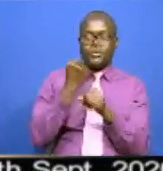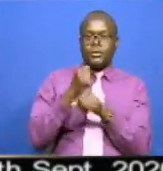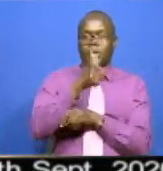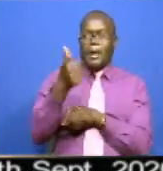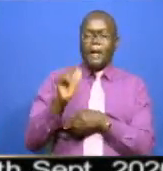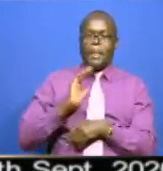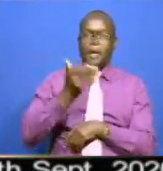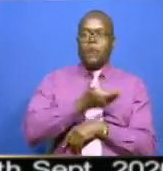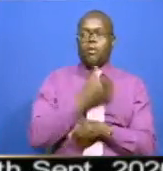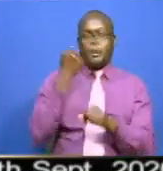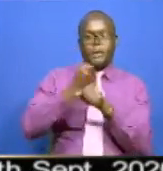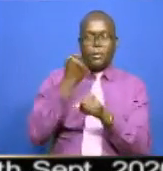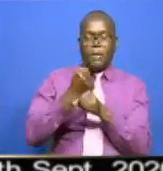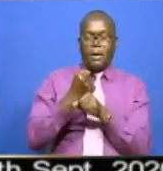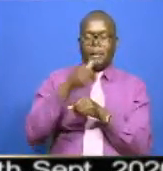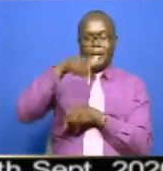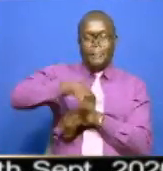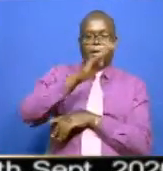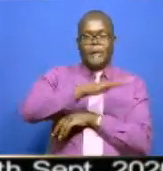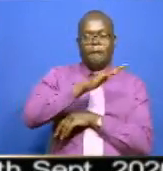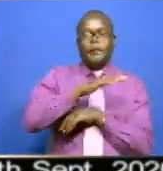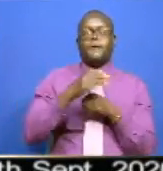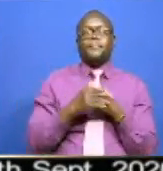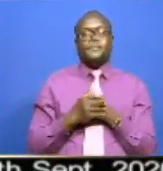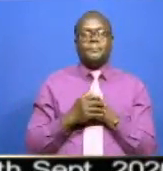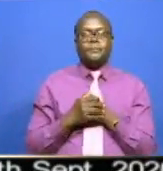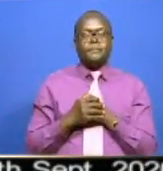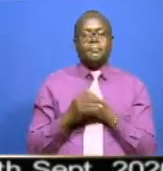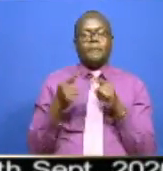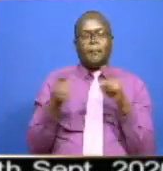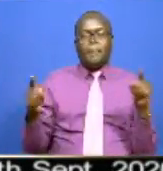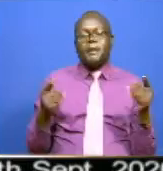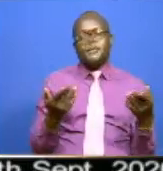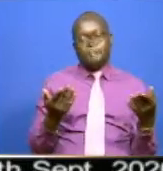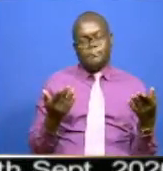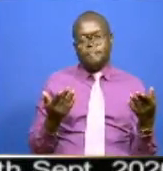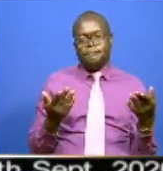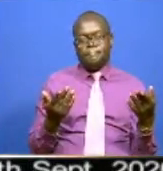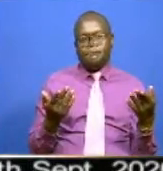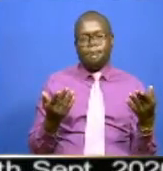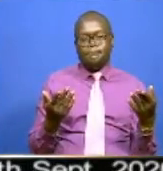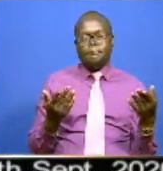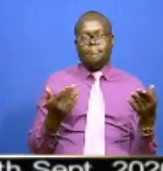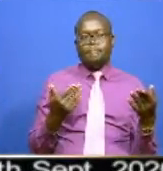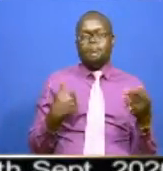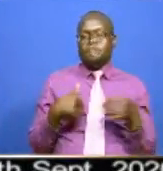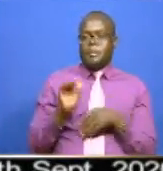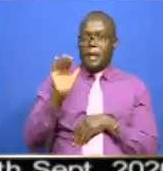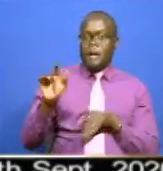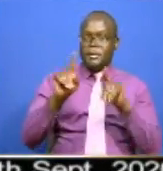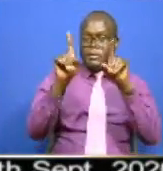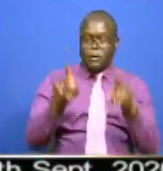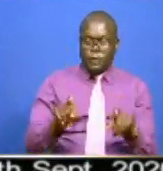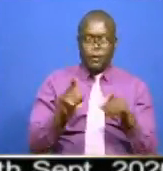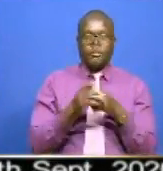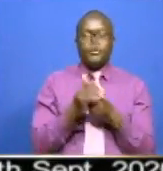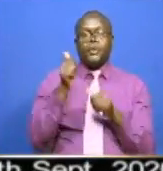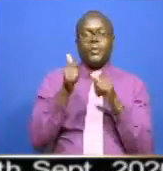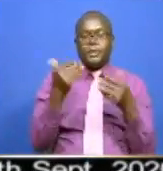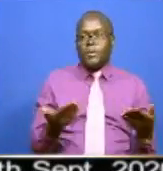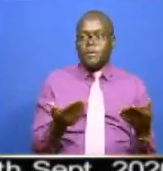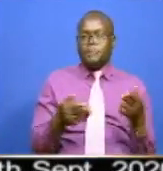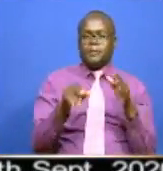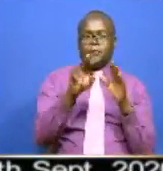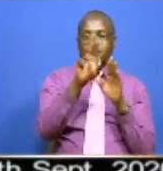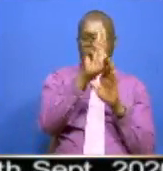committee businesses later this evening. But nevertheless, honourable members, let me put the question, which is that pursuant to